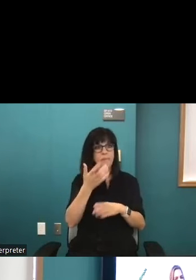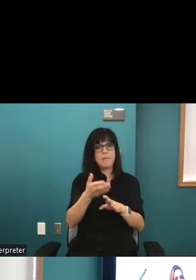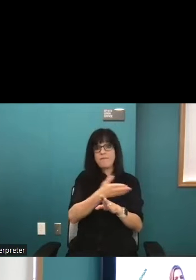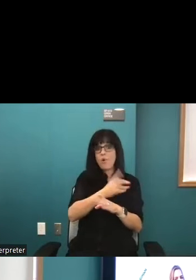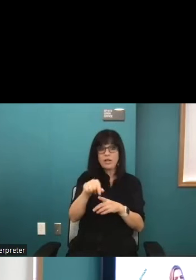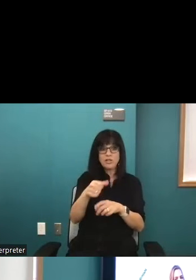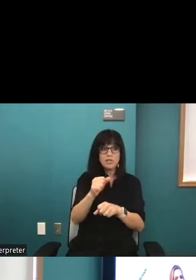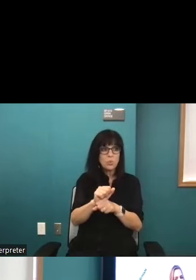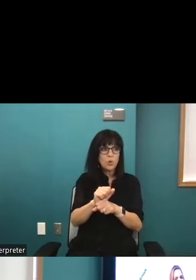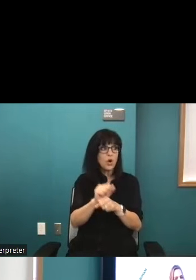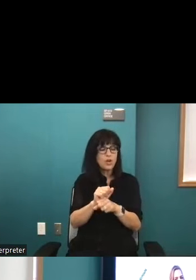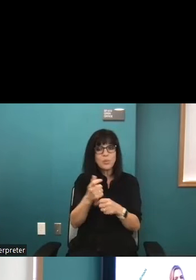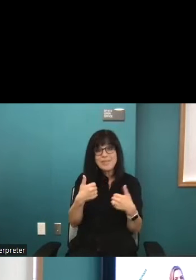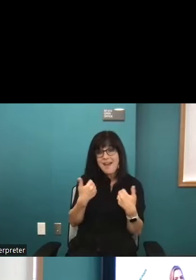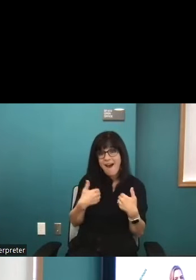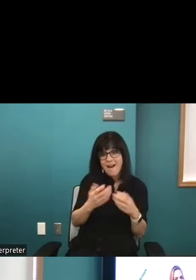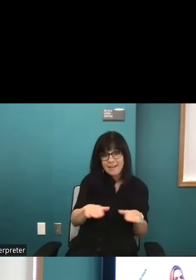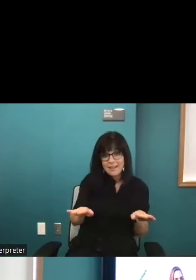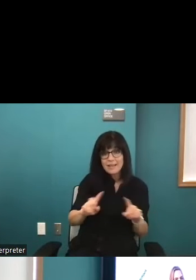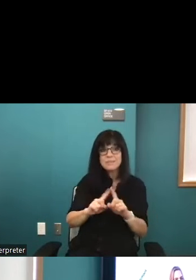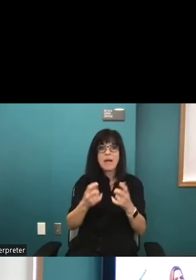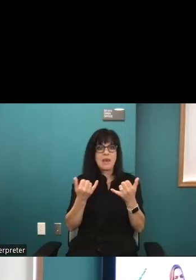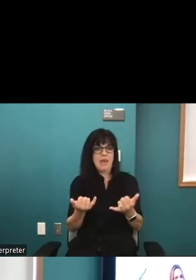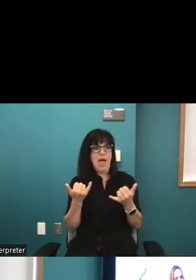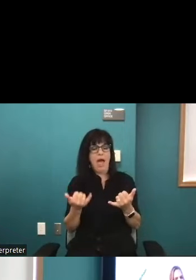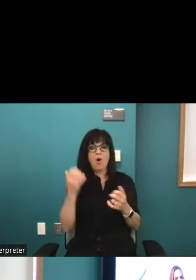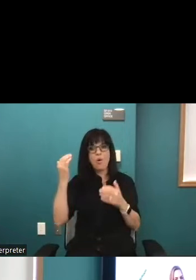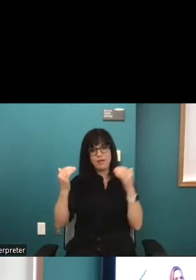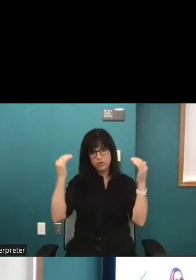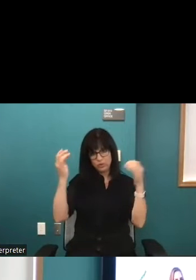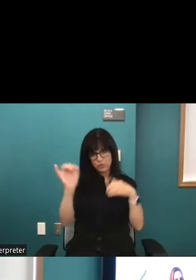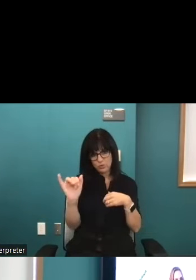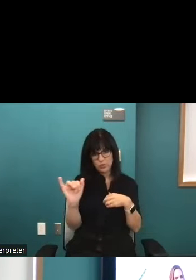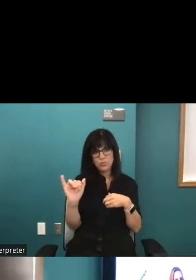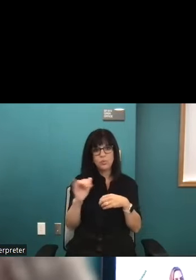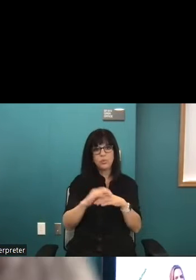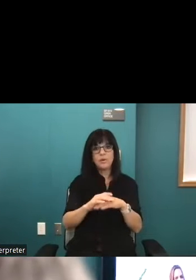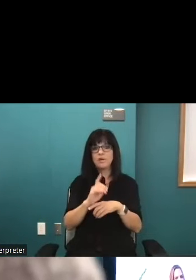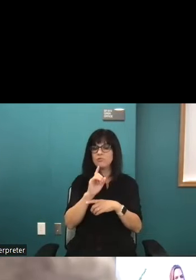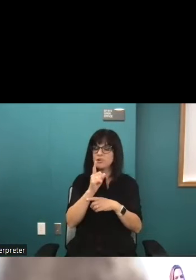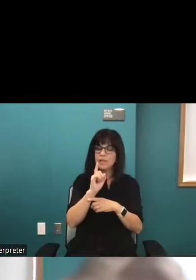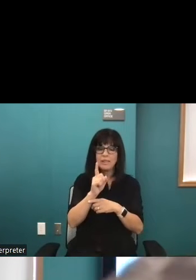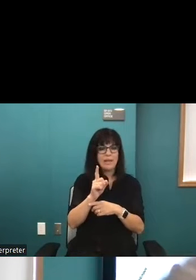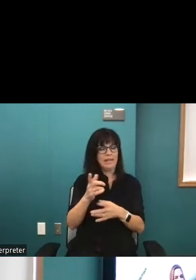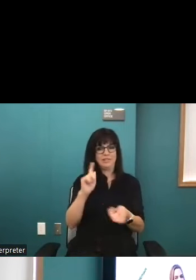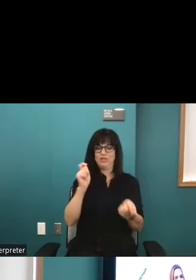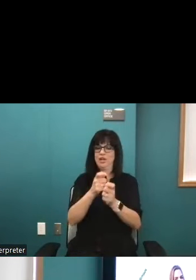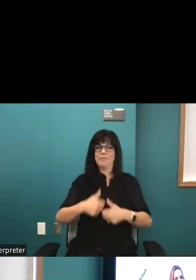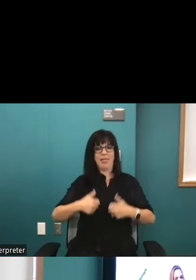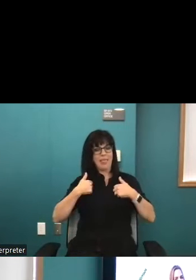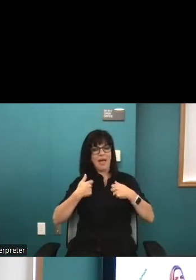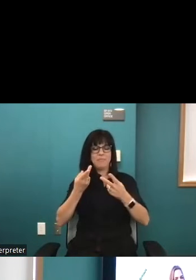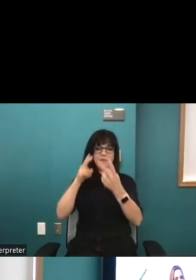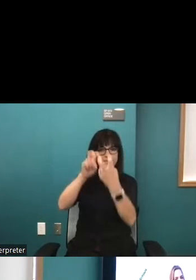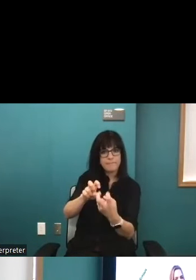Previously, I just worked with little tinies, but now I work with adults as well, and it is absolutely life-changing being able to sit